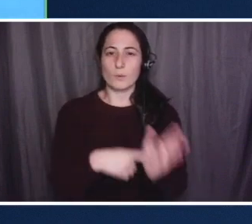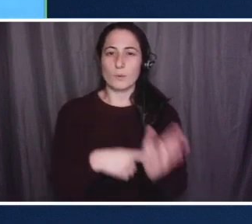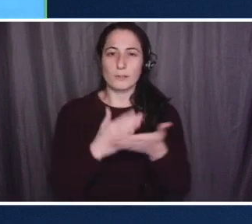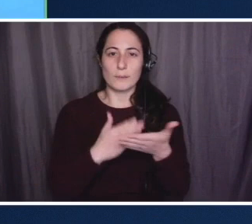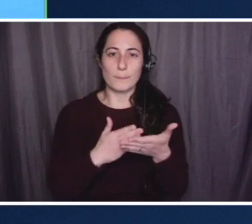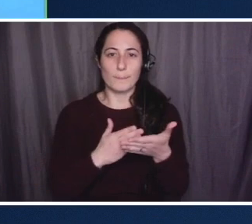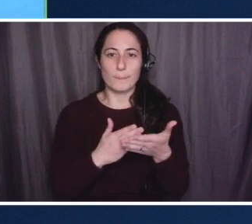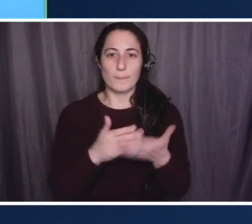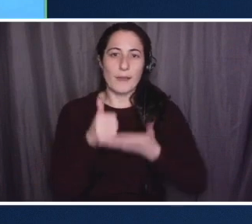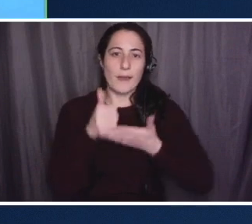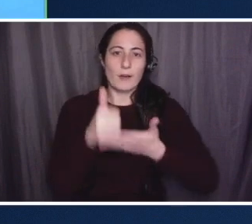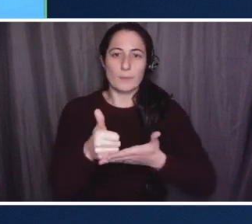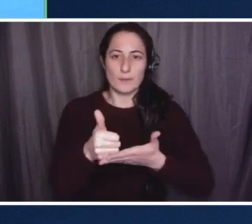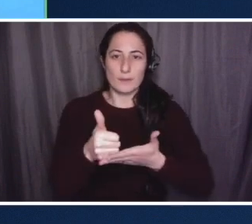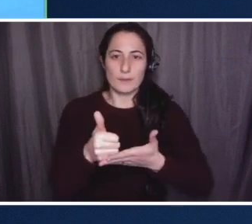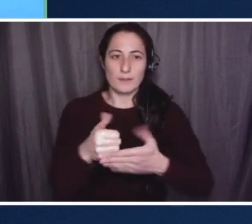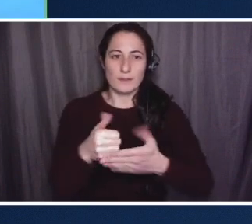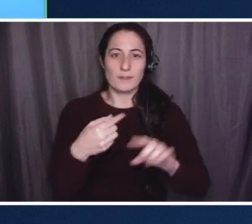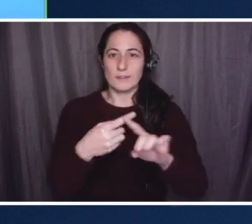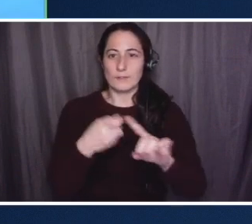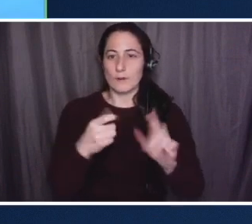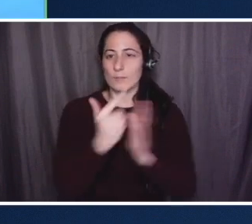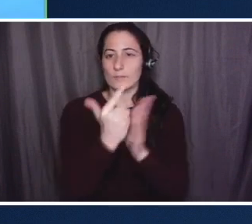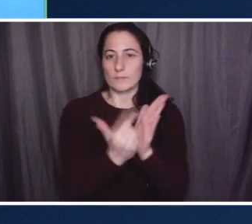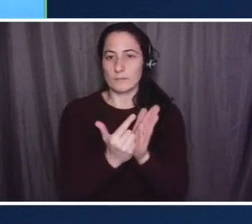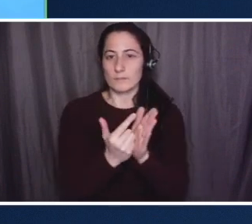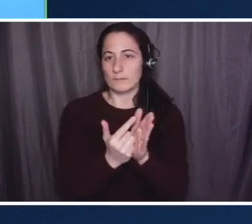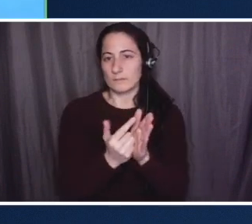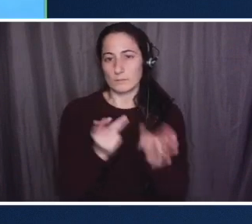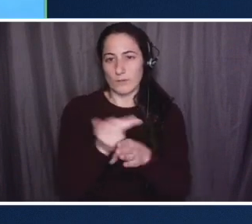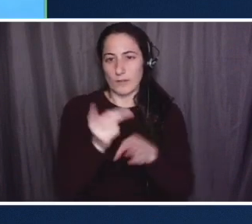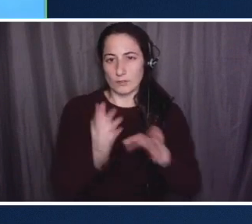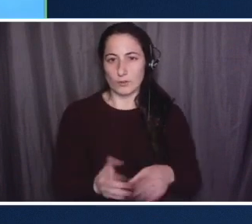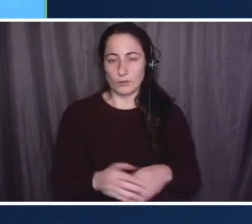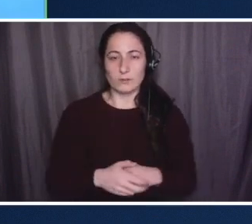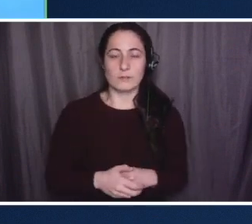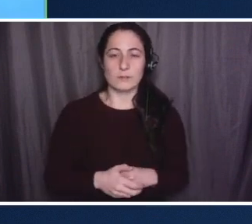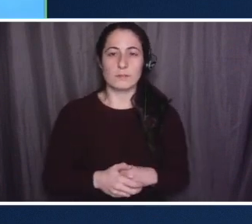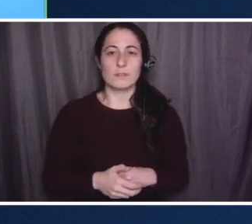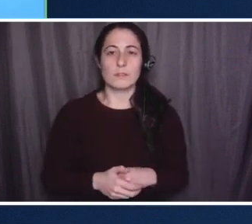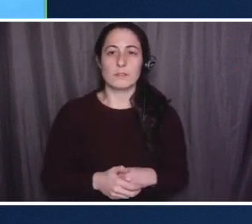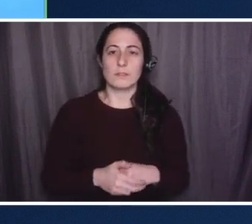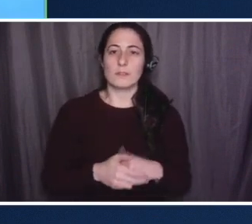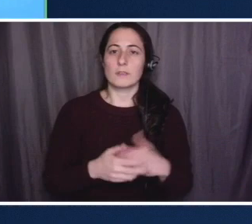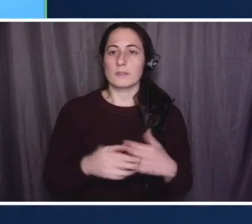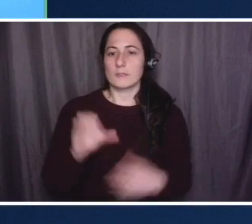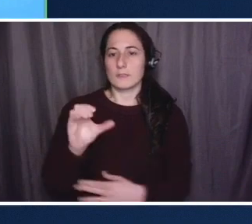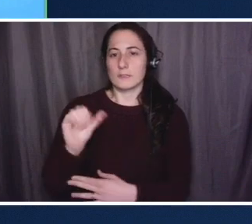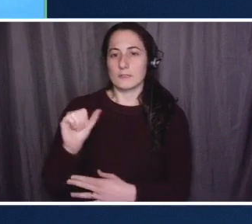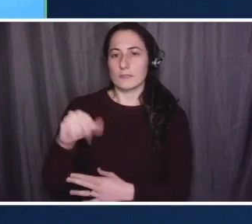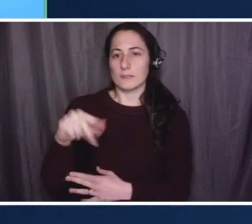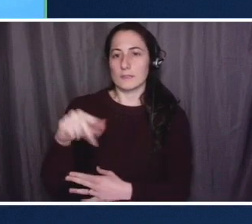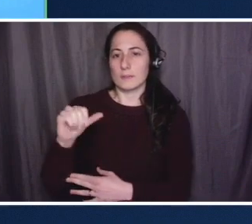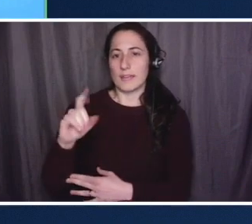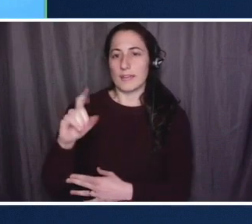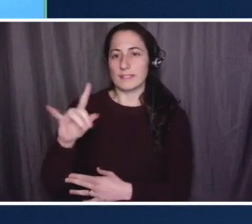help from the legal profession. Capacity building and training is also another issue that needs to be